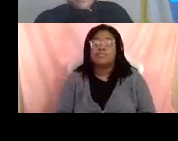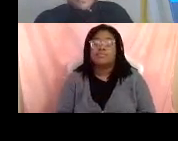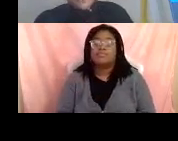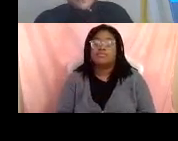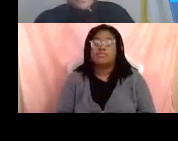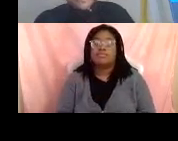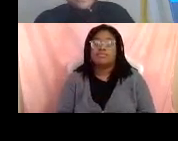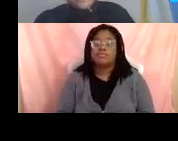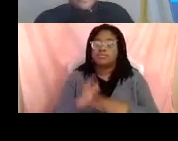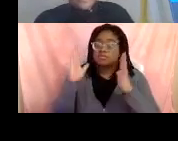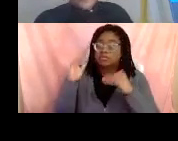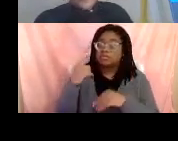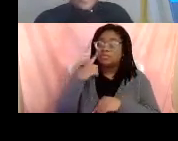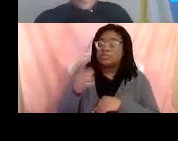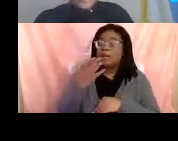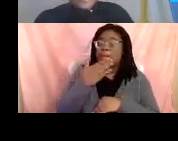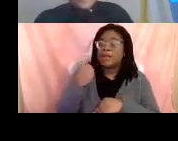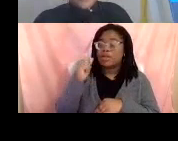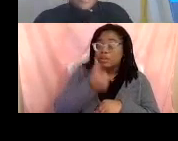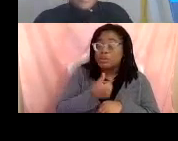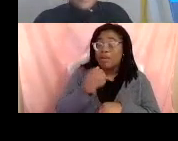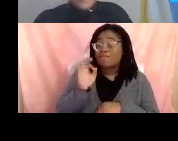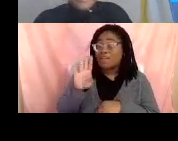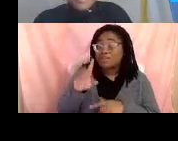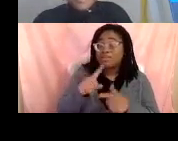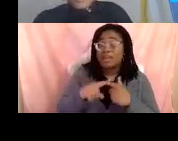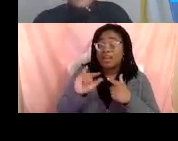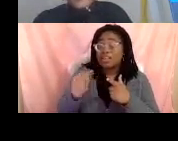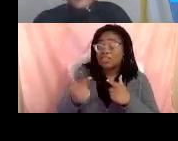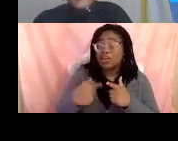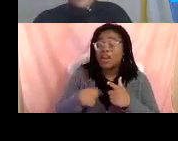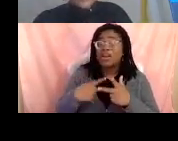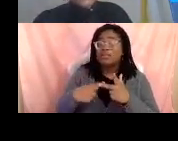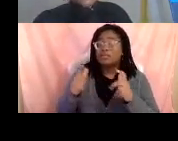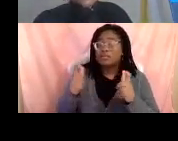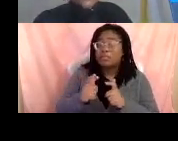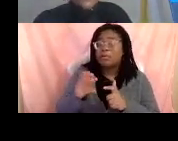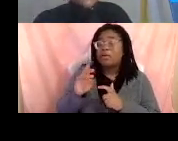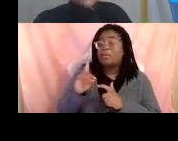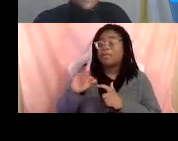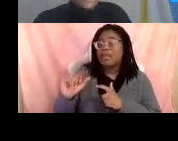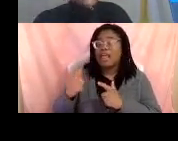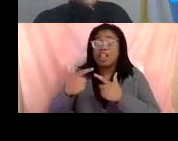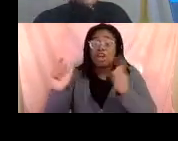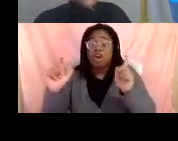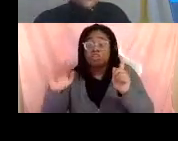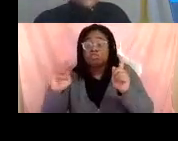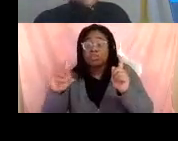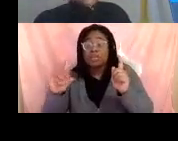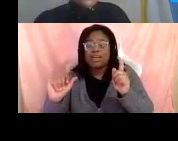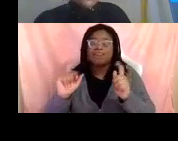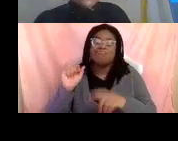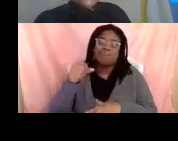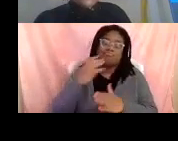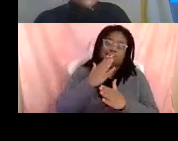Hope for a better tomorrow. Facebook, Instagram, small media and large media. Yeah, the scale